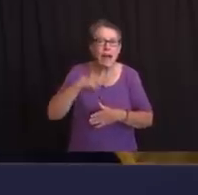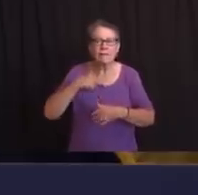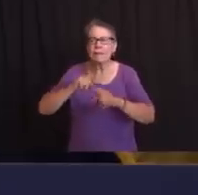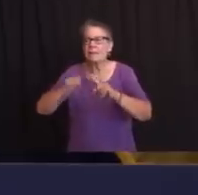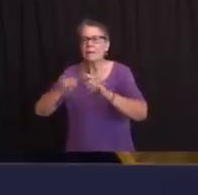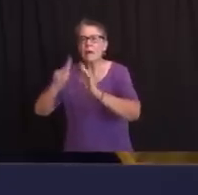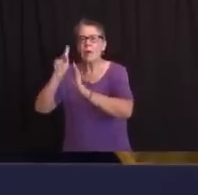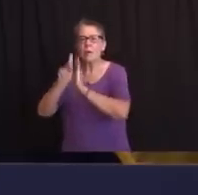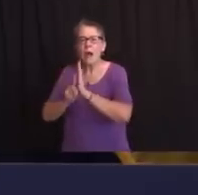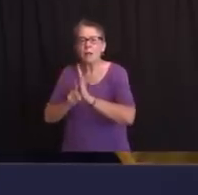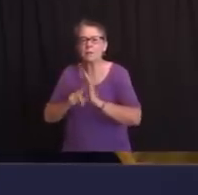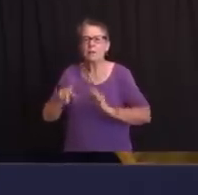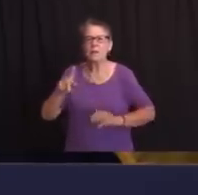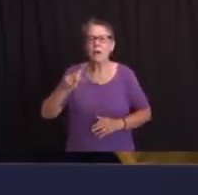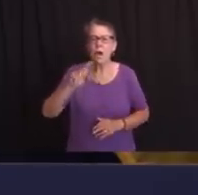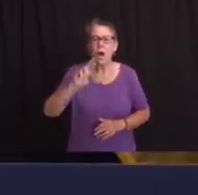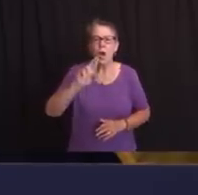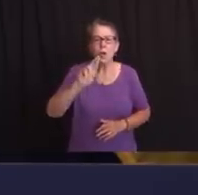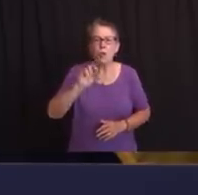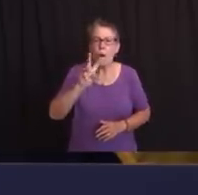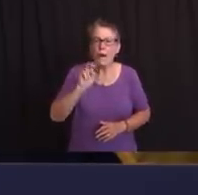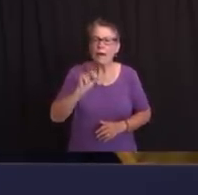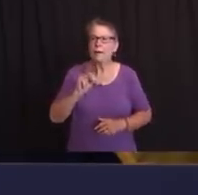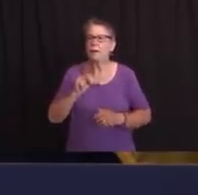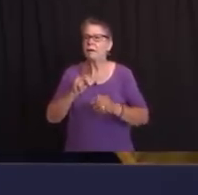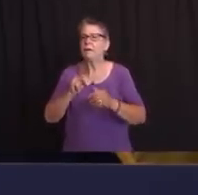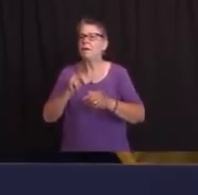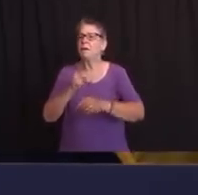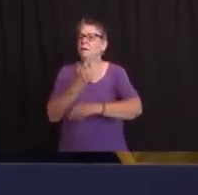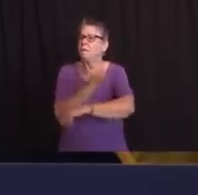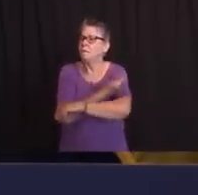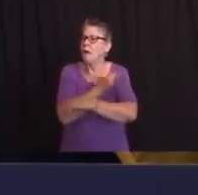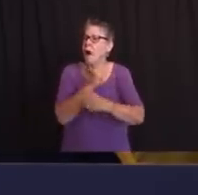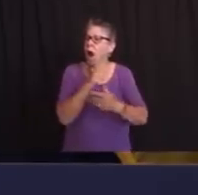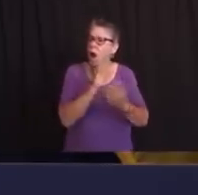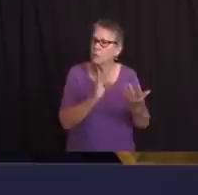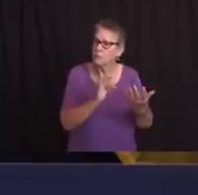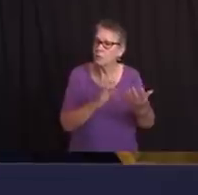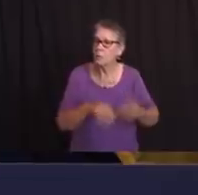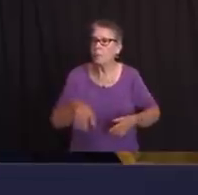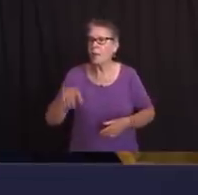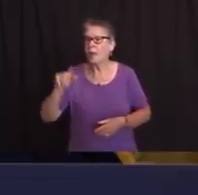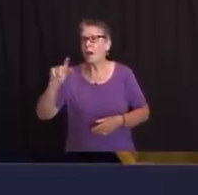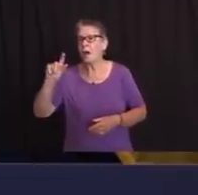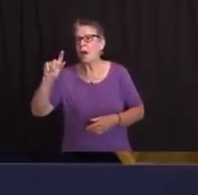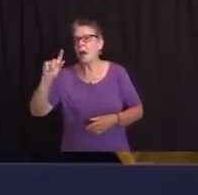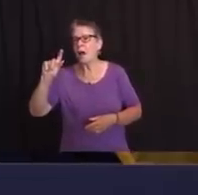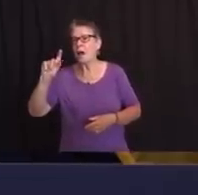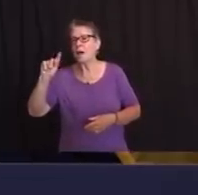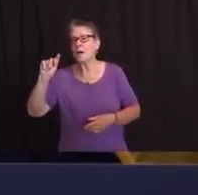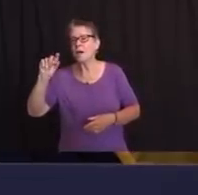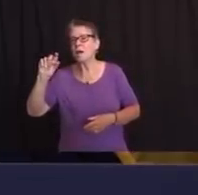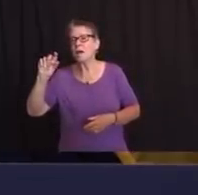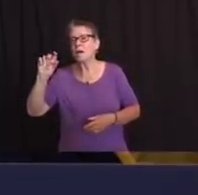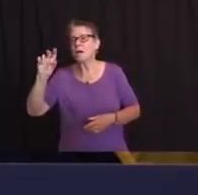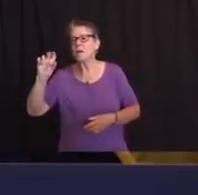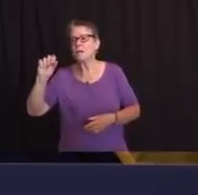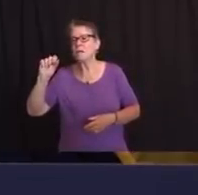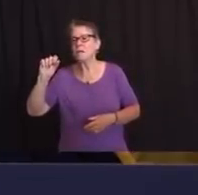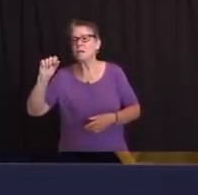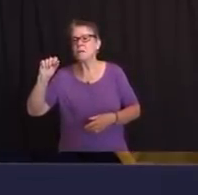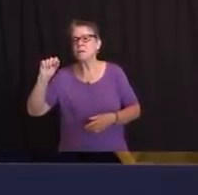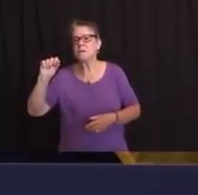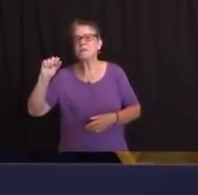example, vaccine is optional, while Stockton is requiring it for all students and faculty. He wanted to know, will there